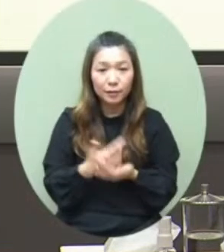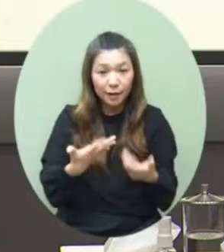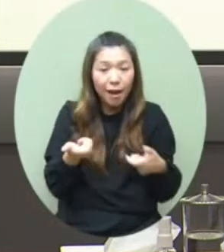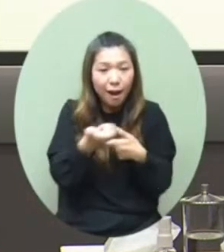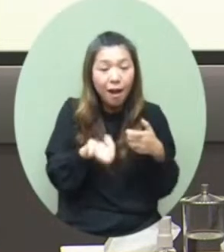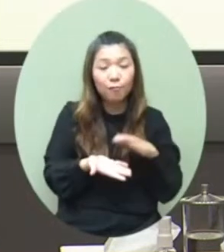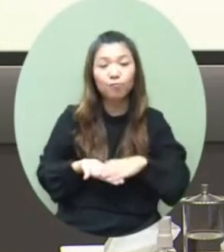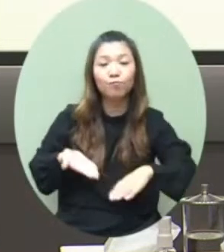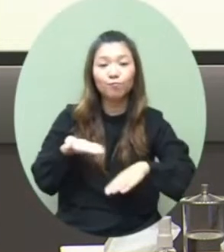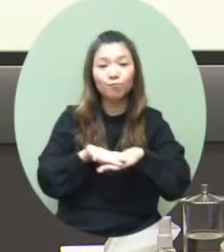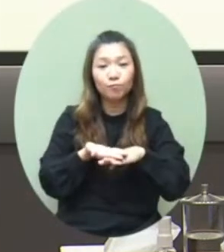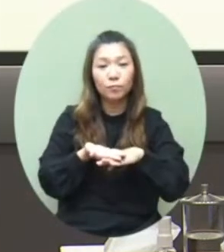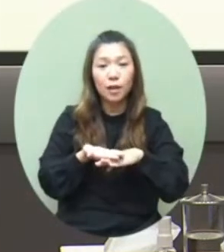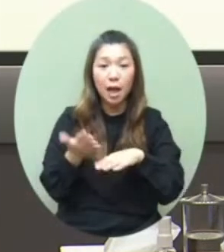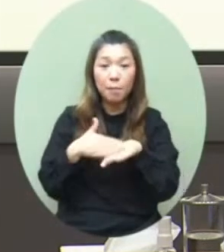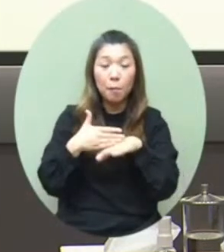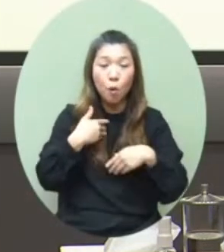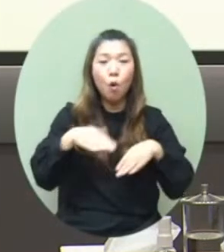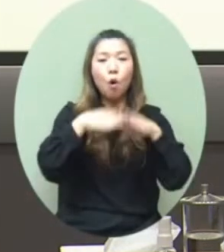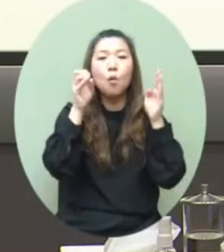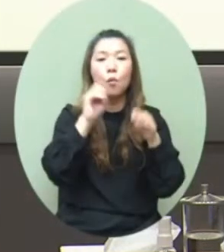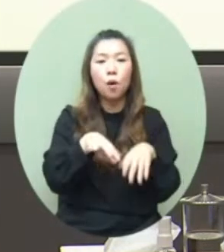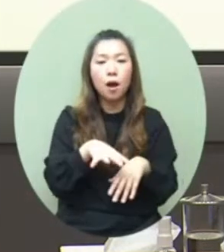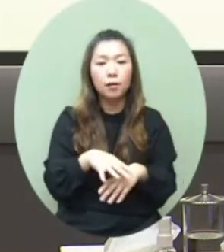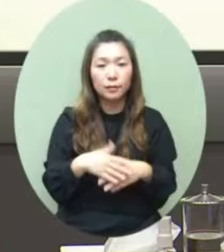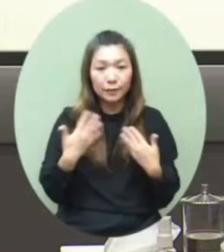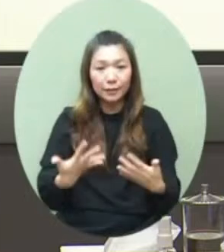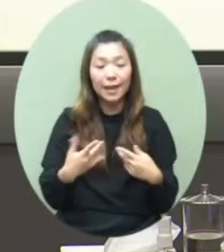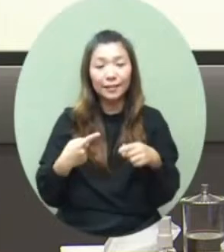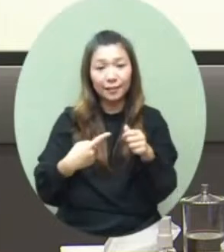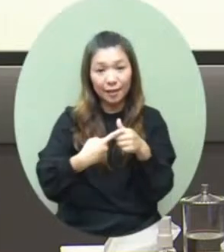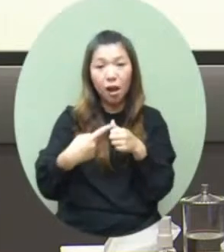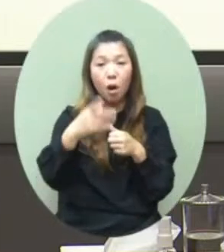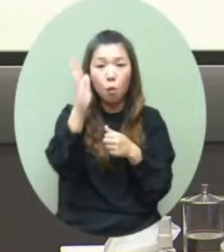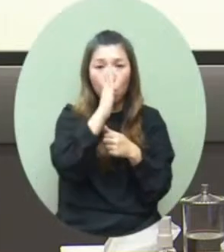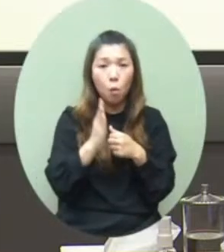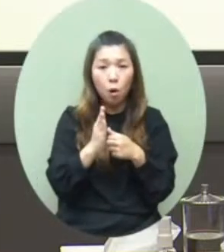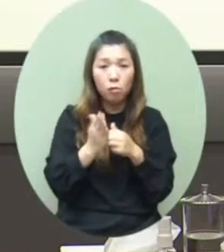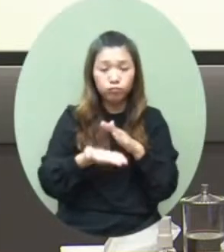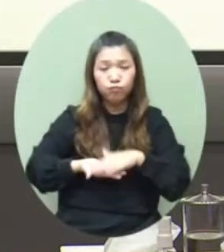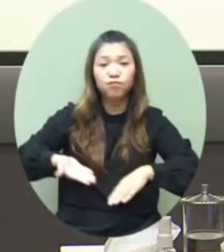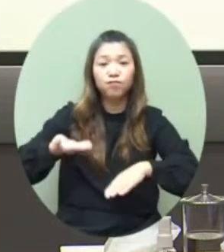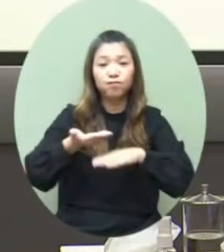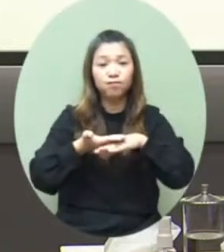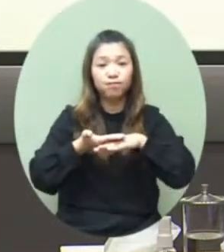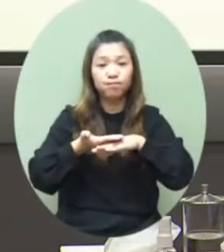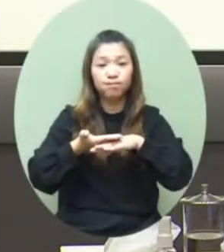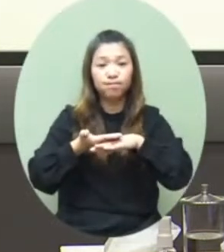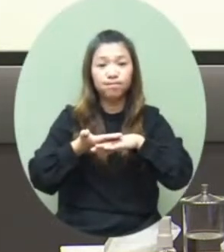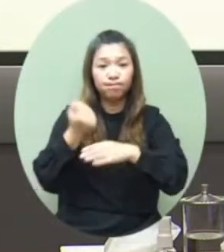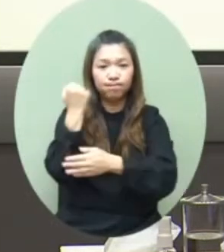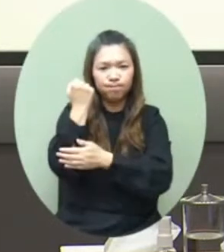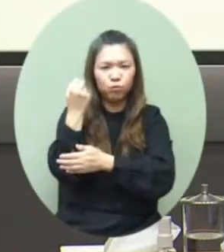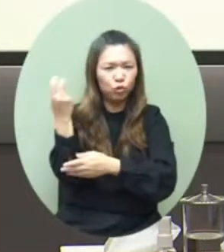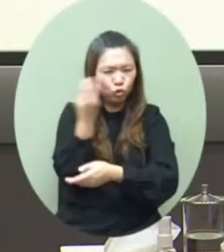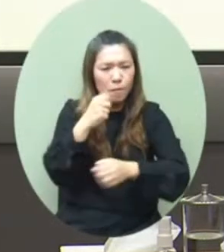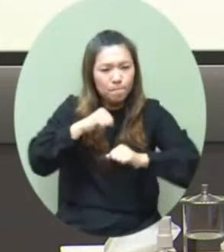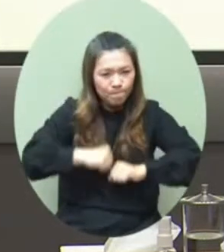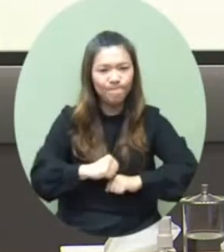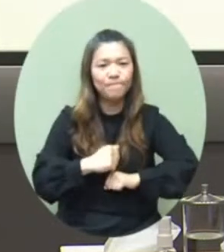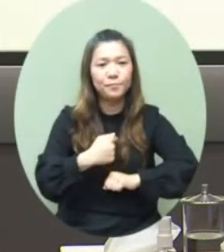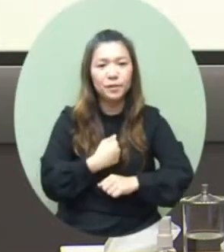to eat, play, and have fun. As I mentioned, in the beginning of this press